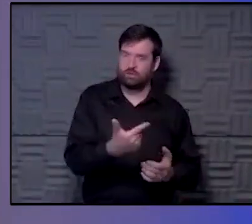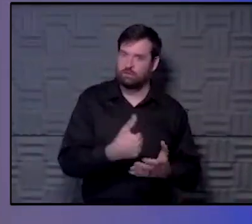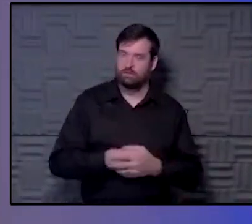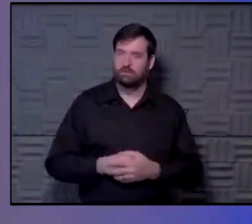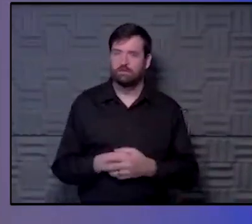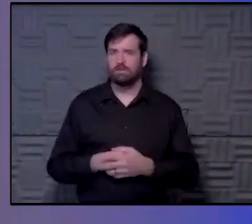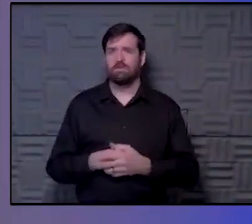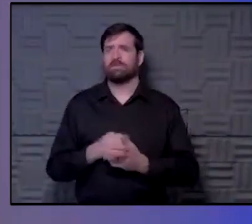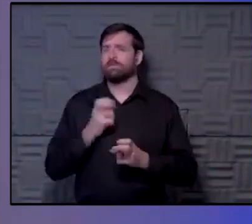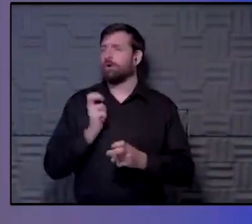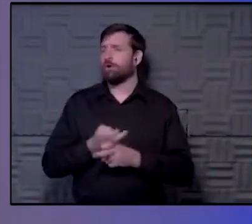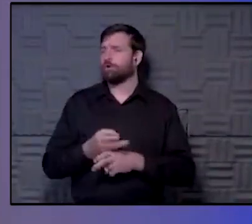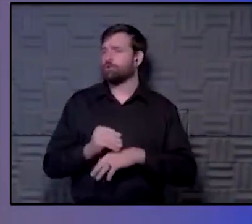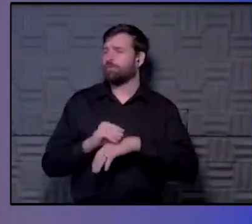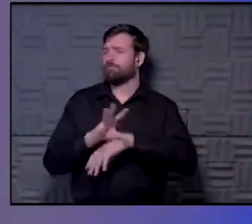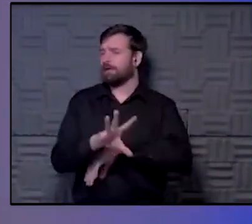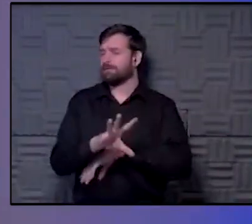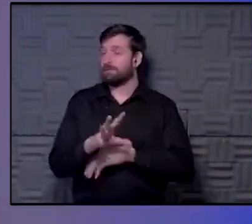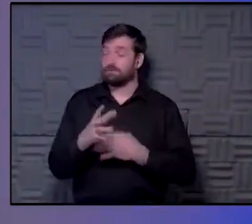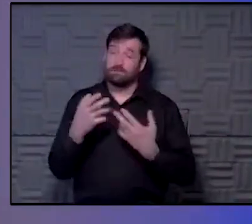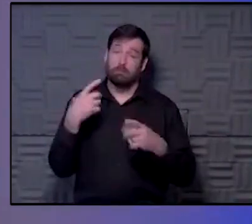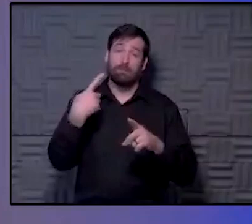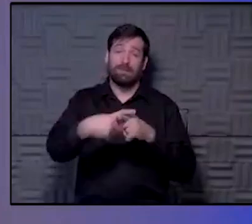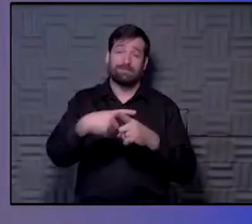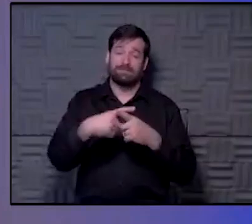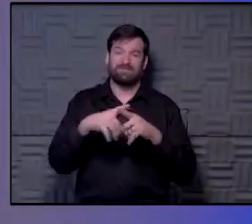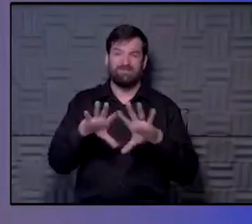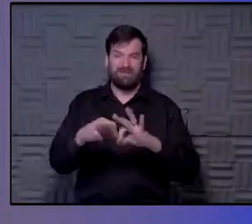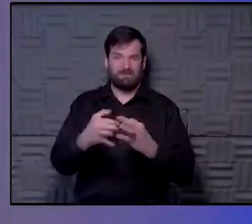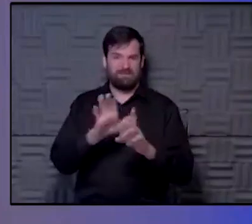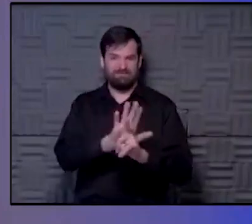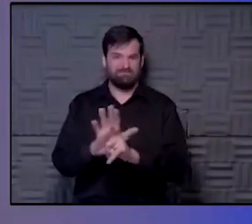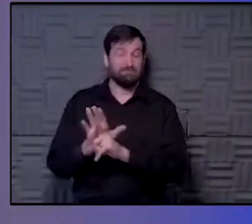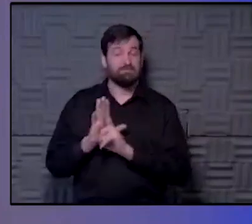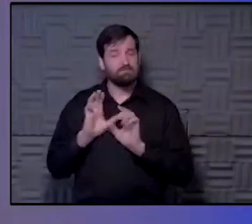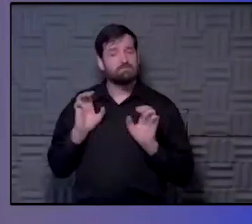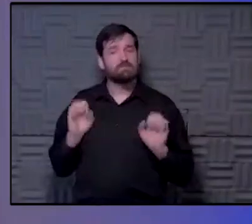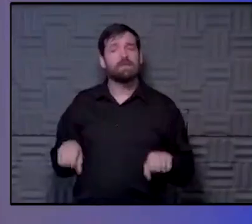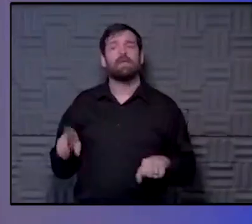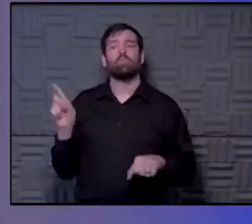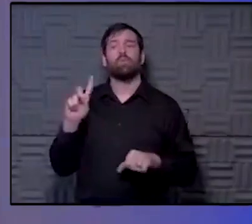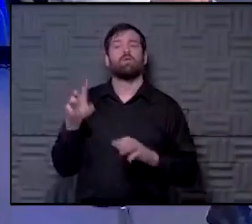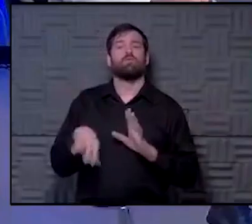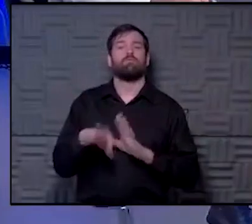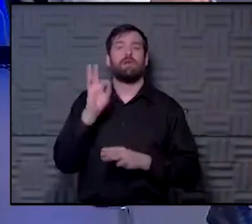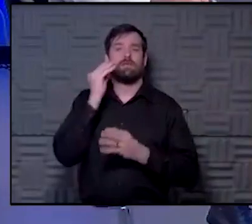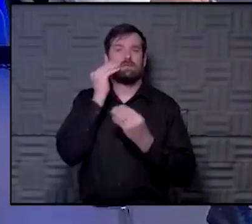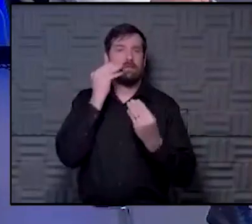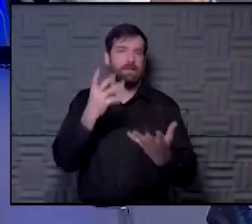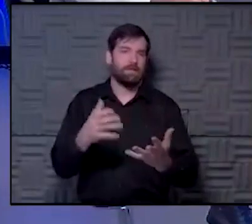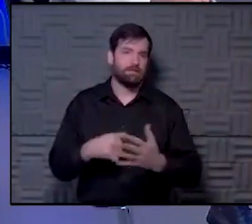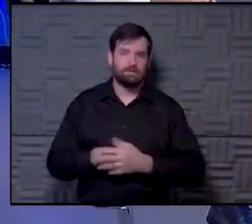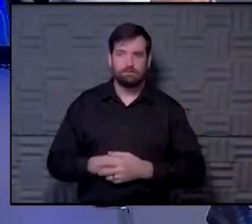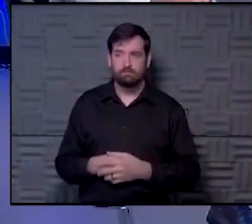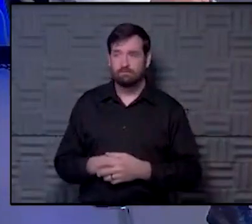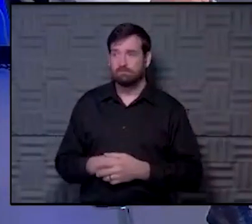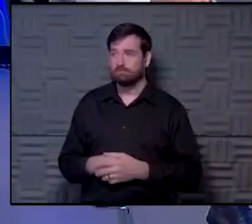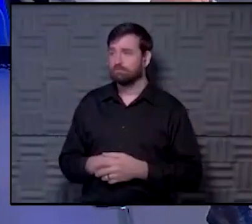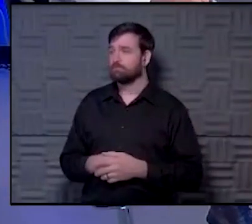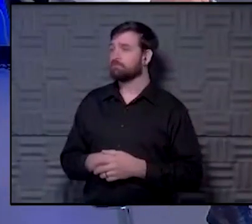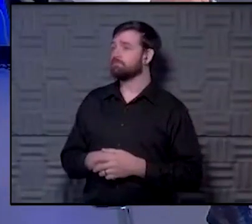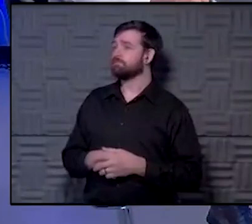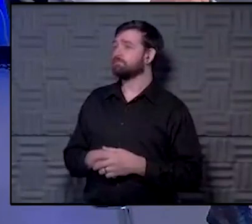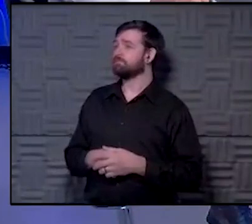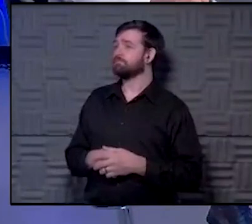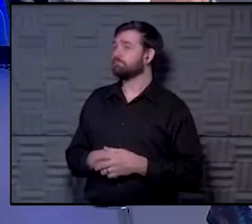it's hard for us to give advice, I think, about family dynamics. But, we can give advice about where to find data. Yeah. So, I think